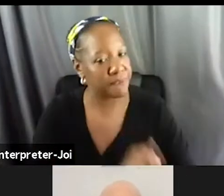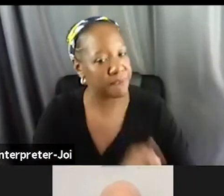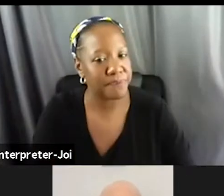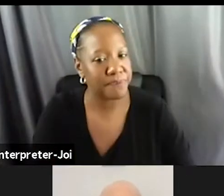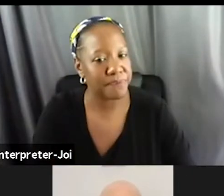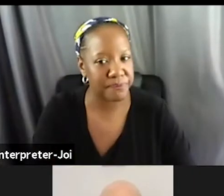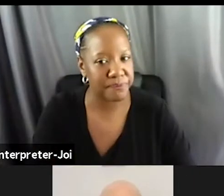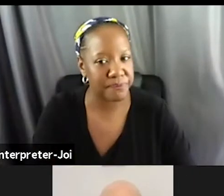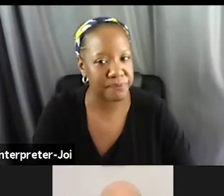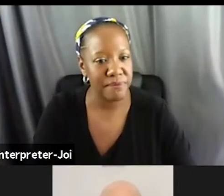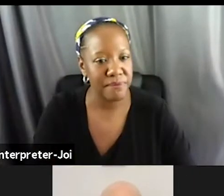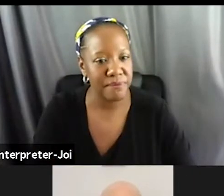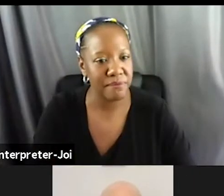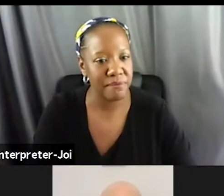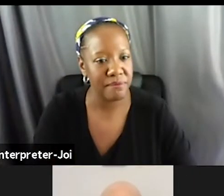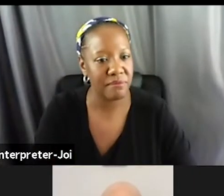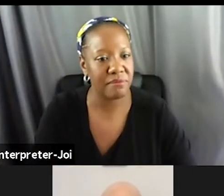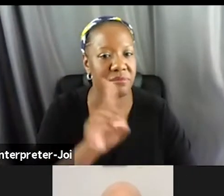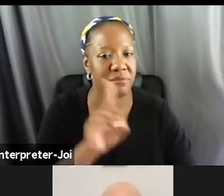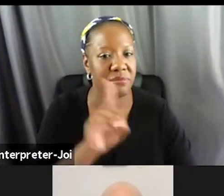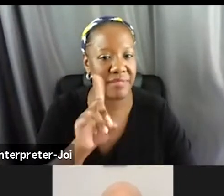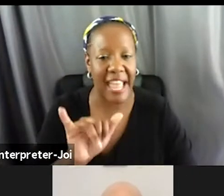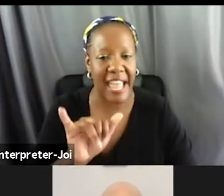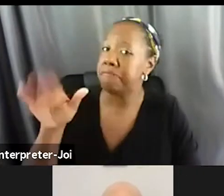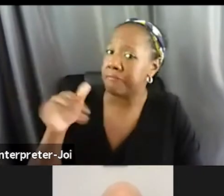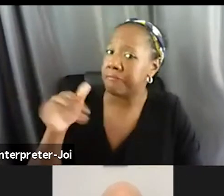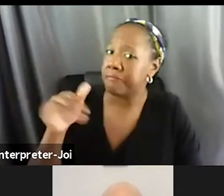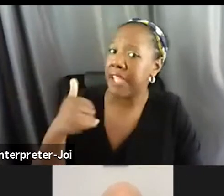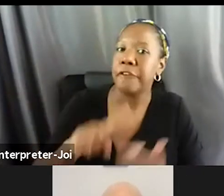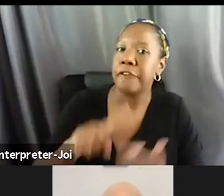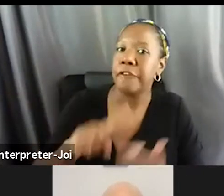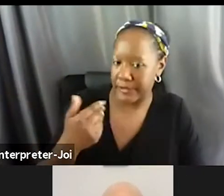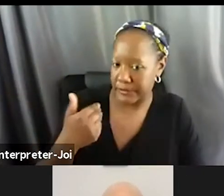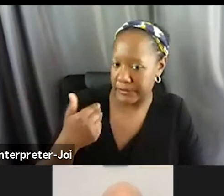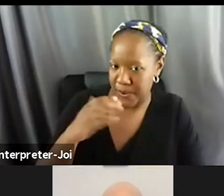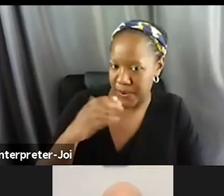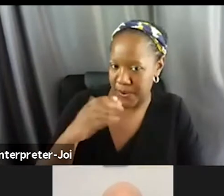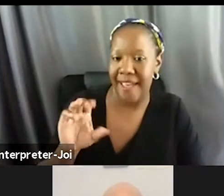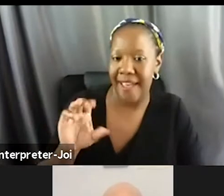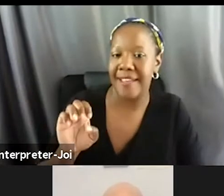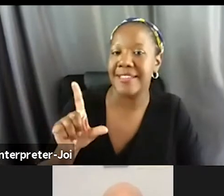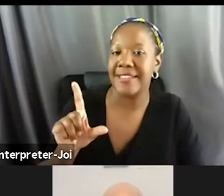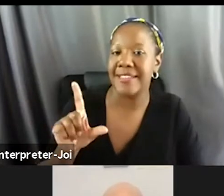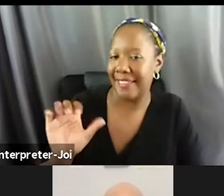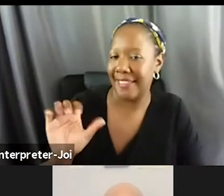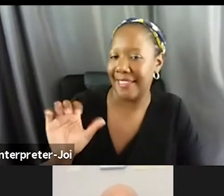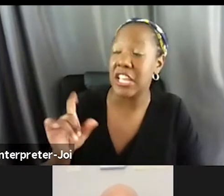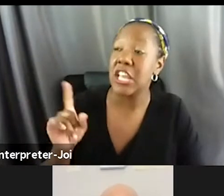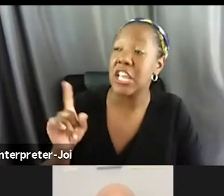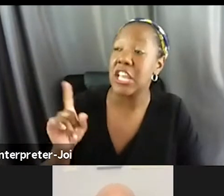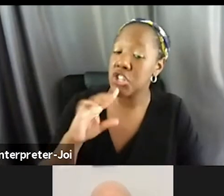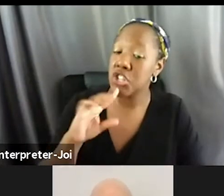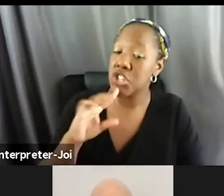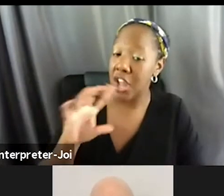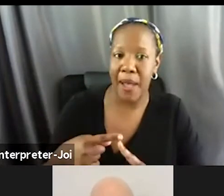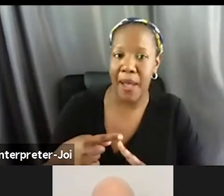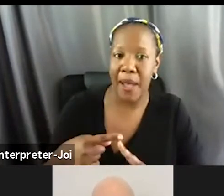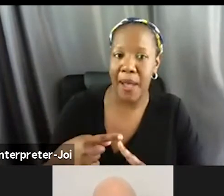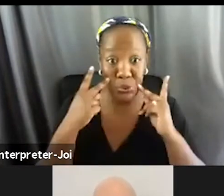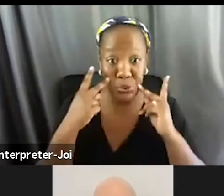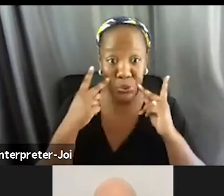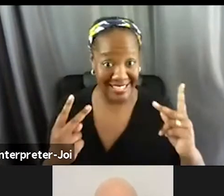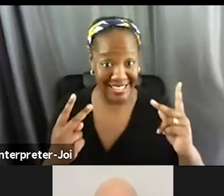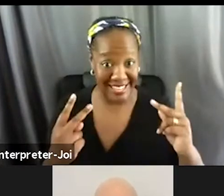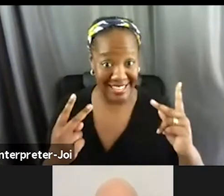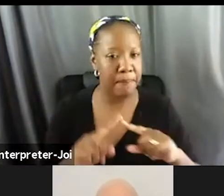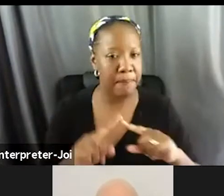Fantastic. Yeah, I have a friend who has celiac, and she always talks about the fact that there's the thing that you can see. She goes, but man, sometimes this